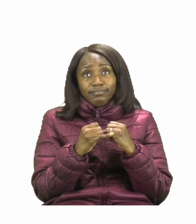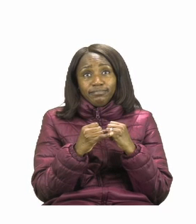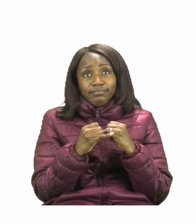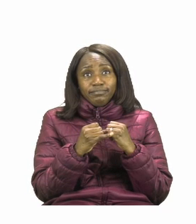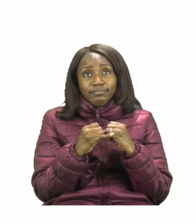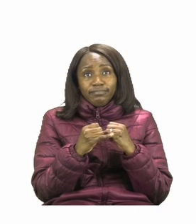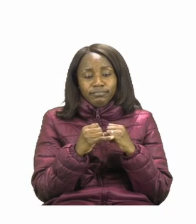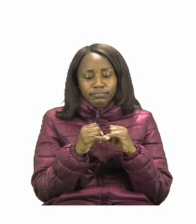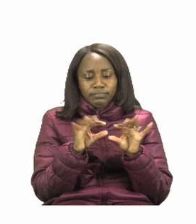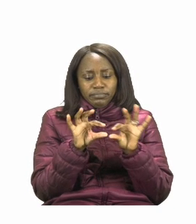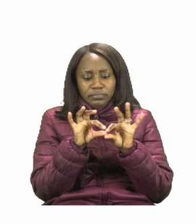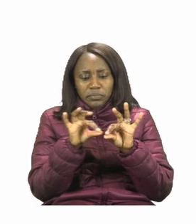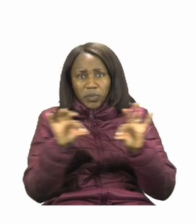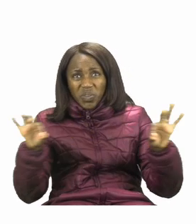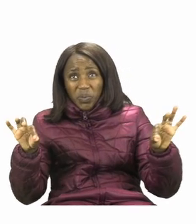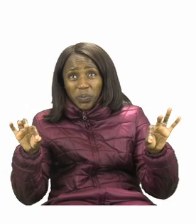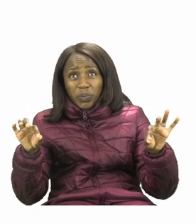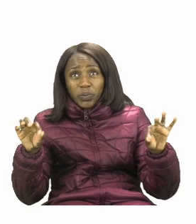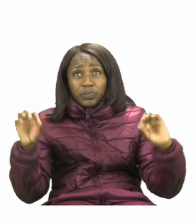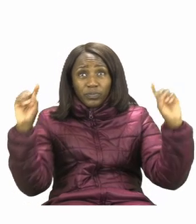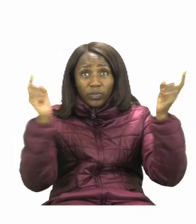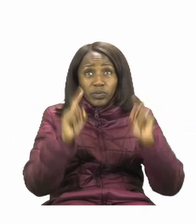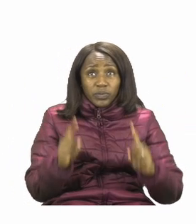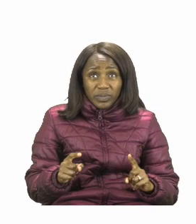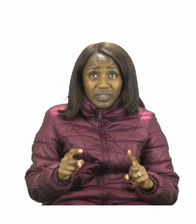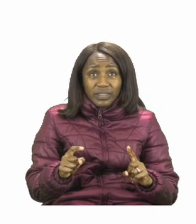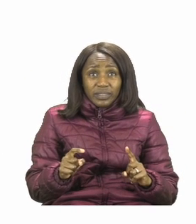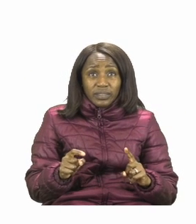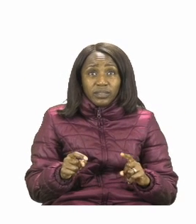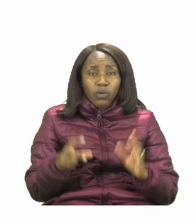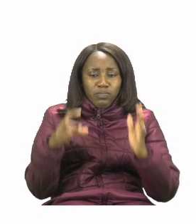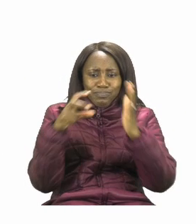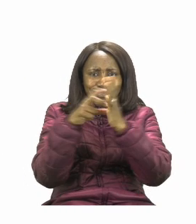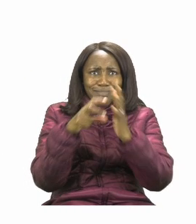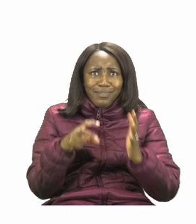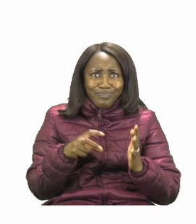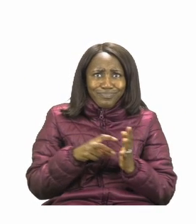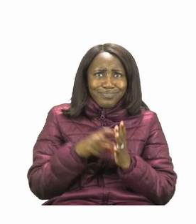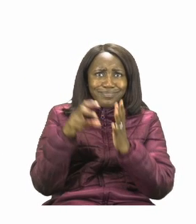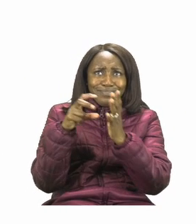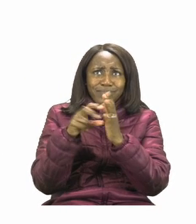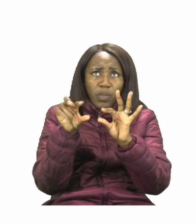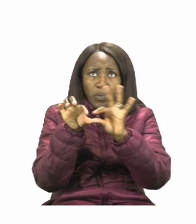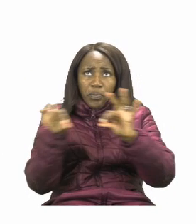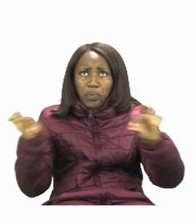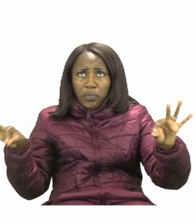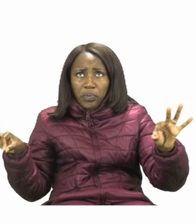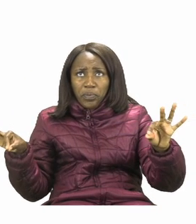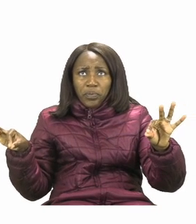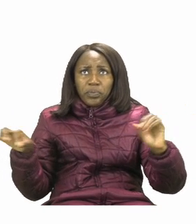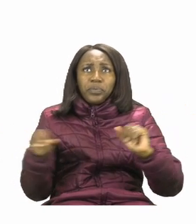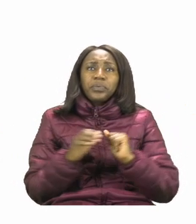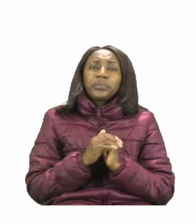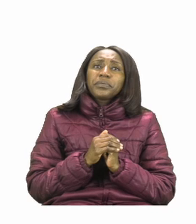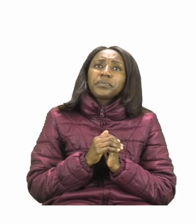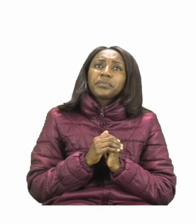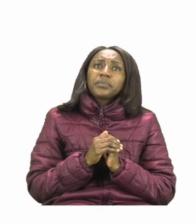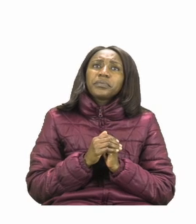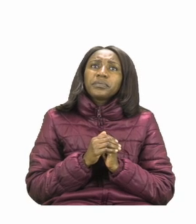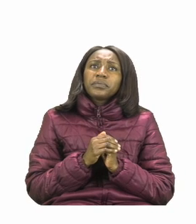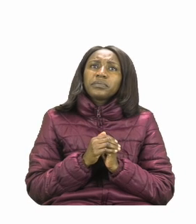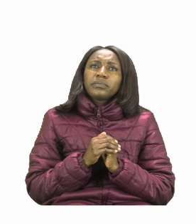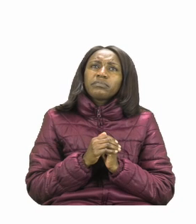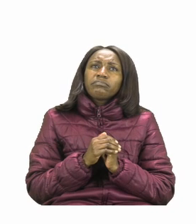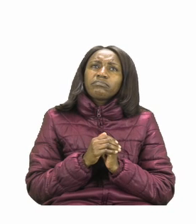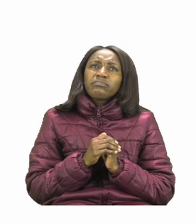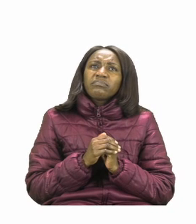Then the last one that we can see is of plugs. Now, as you can see, we have cables and it looks